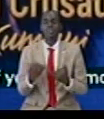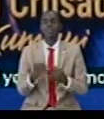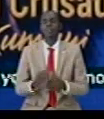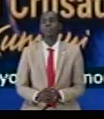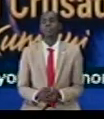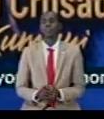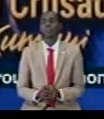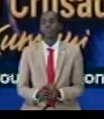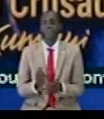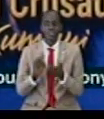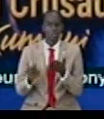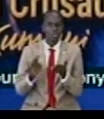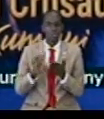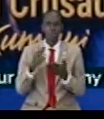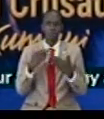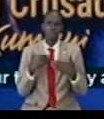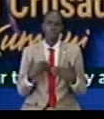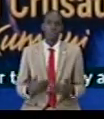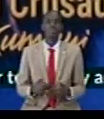Check your body.